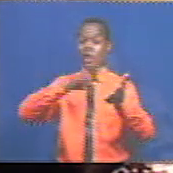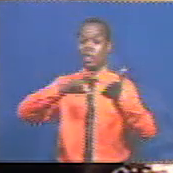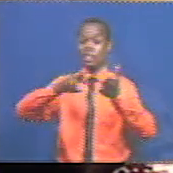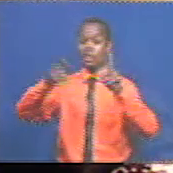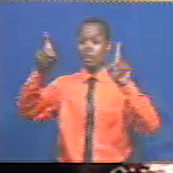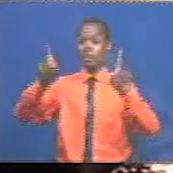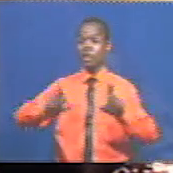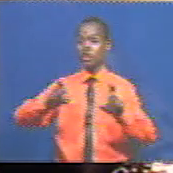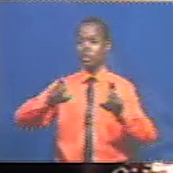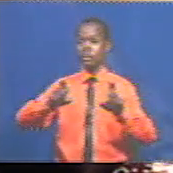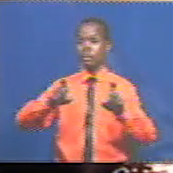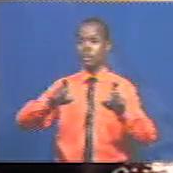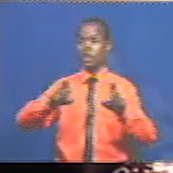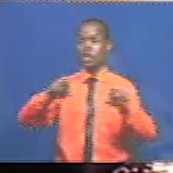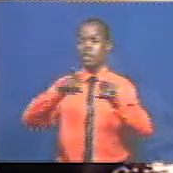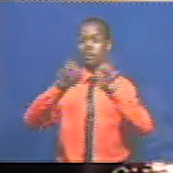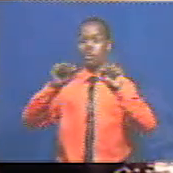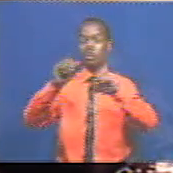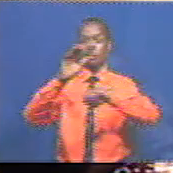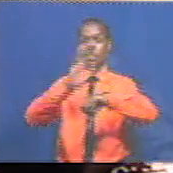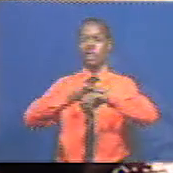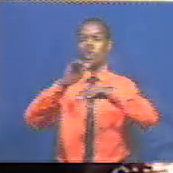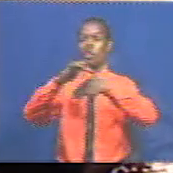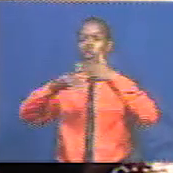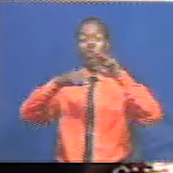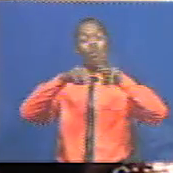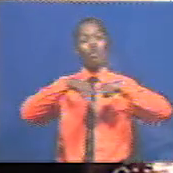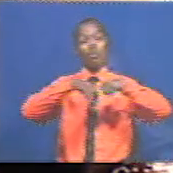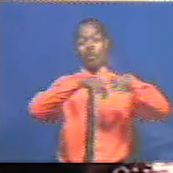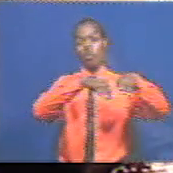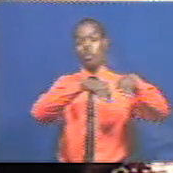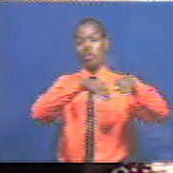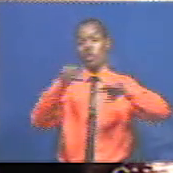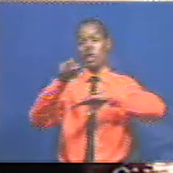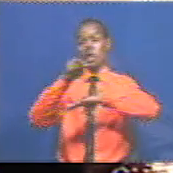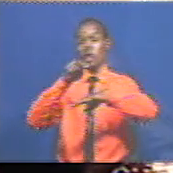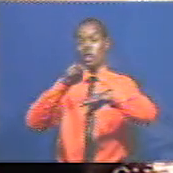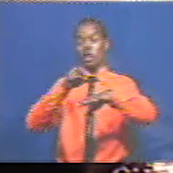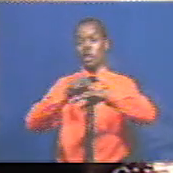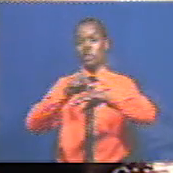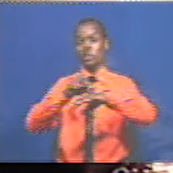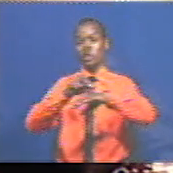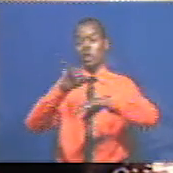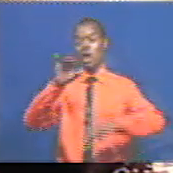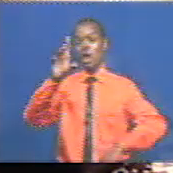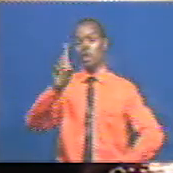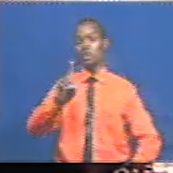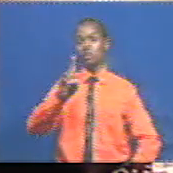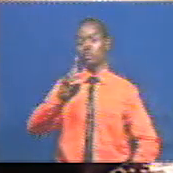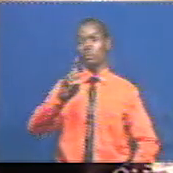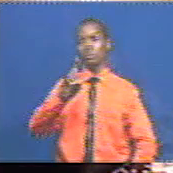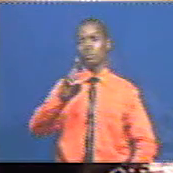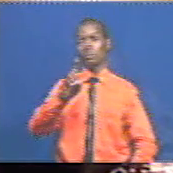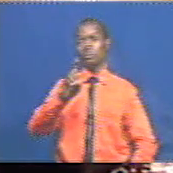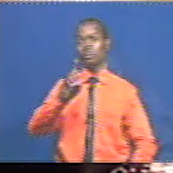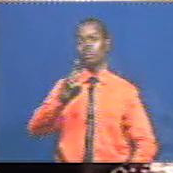accredited to you in a bit and all follow part of the National original government delegate yes